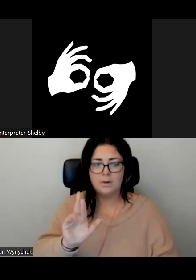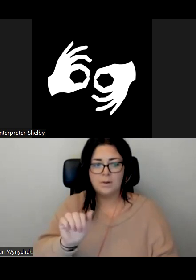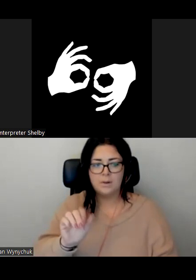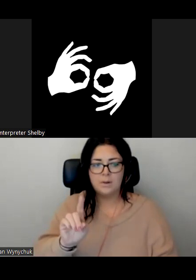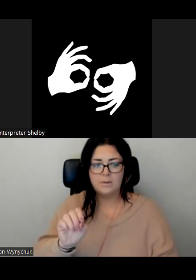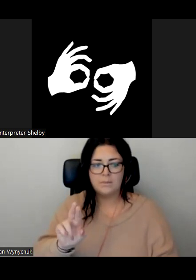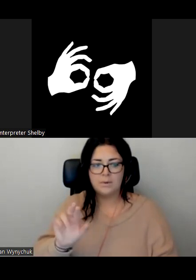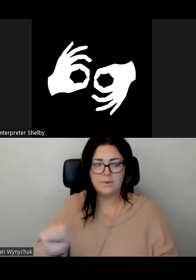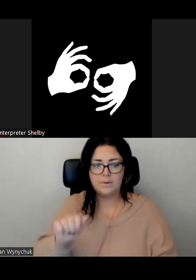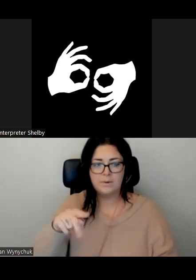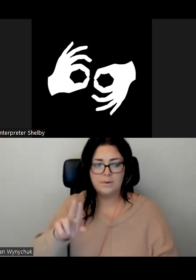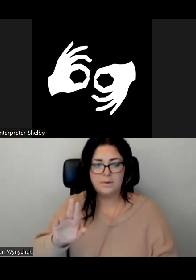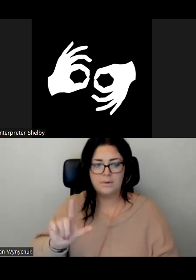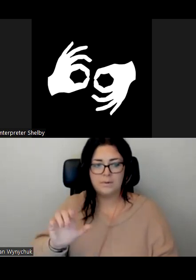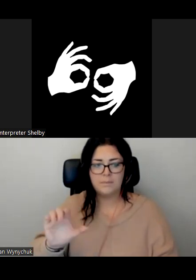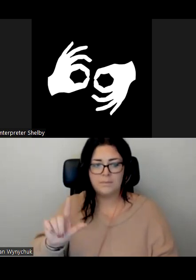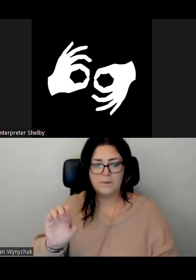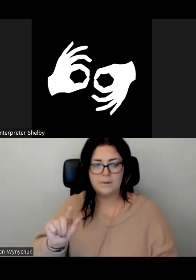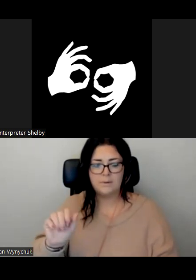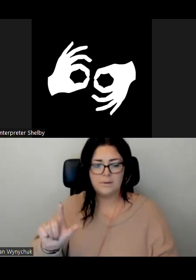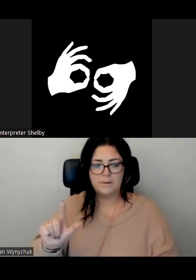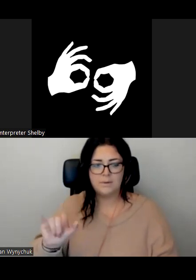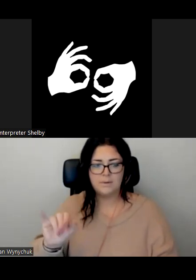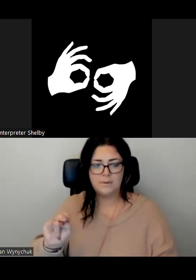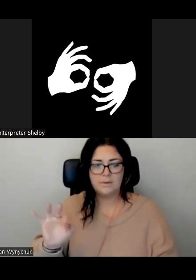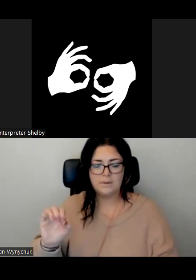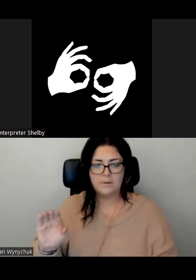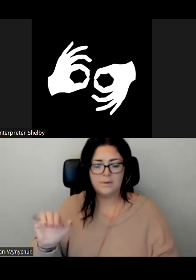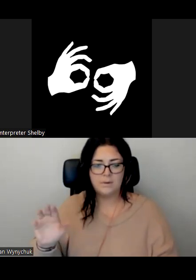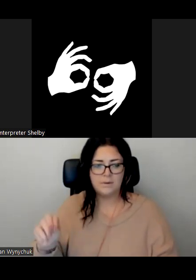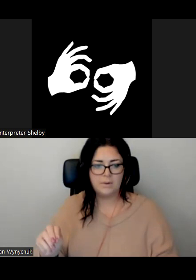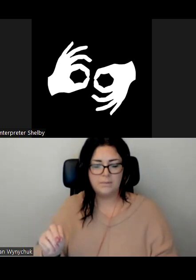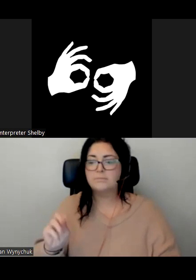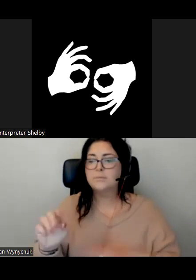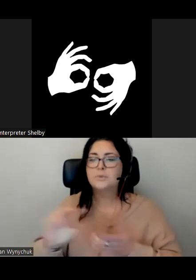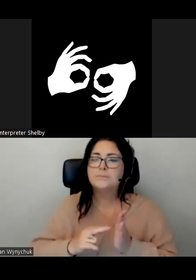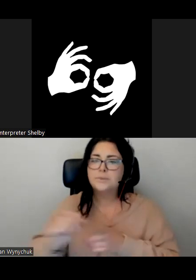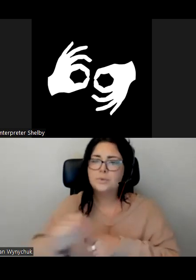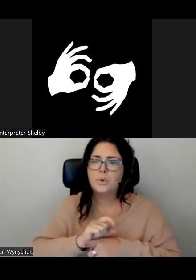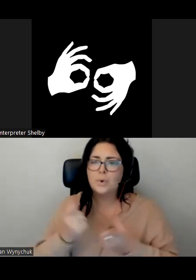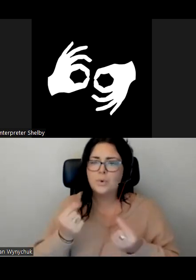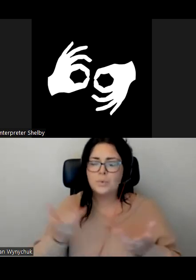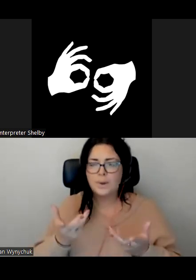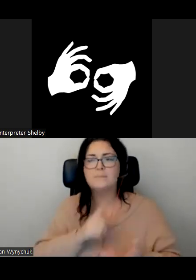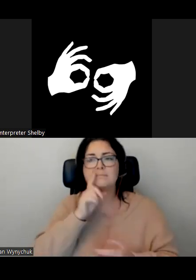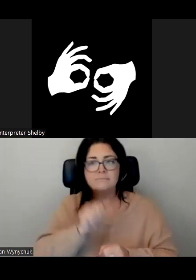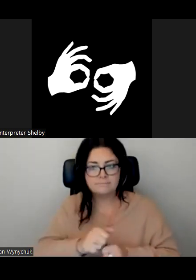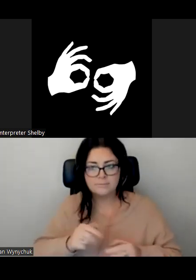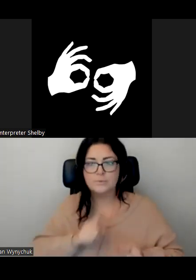labrador@publiclegalinfo.com. What happens on this legal info line is that you'll call us, you'll get to speak to a person, a human, not a